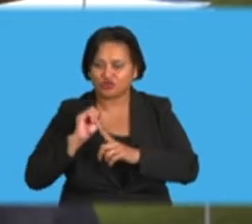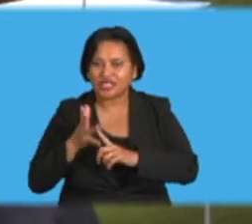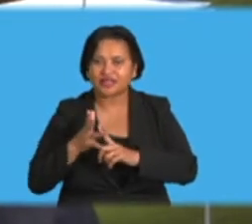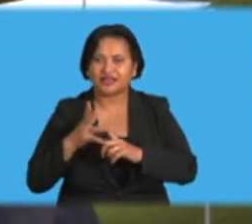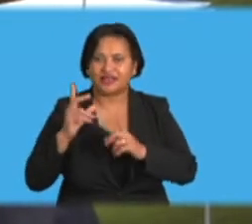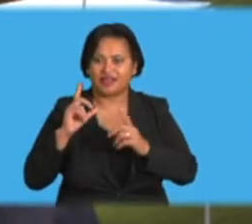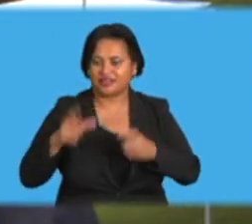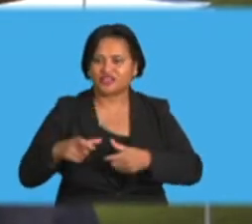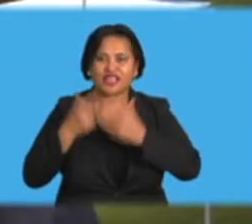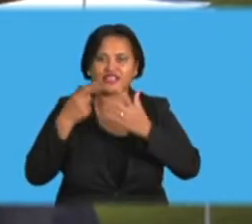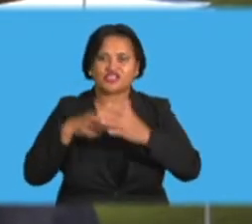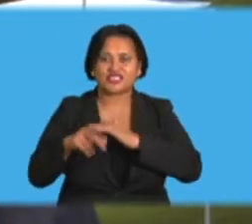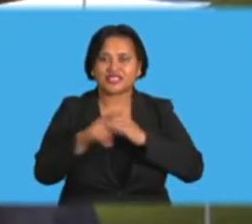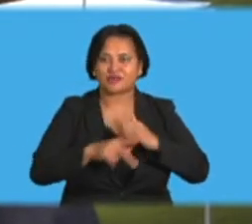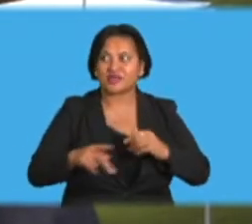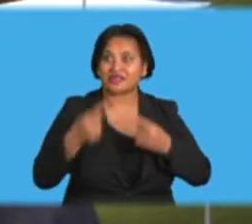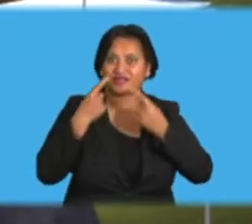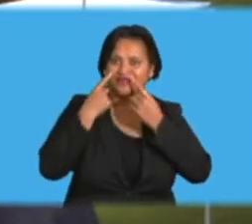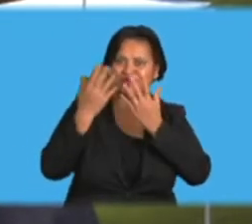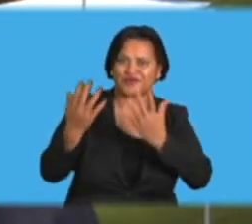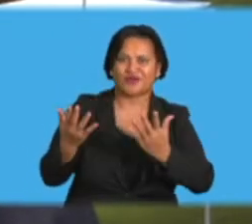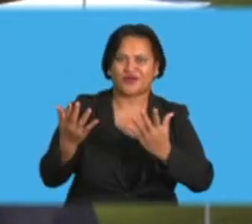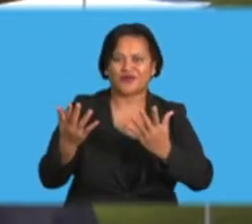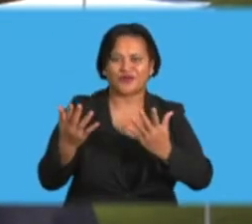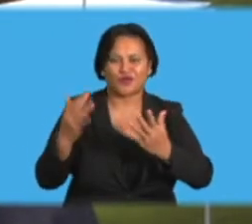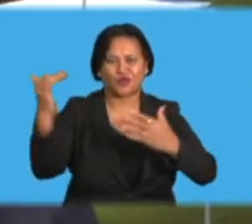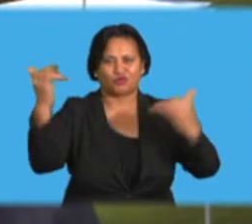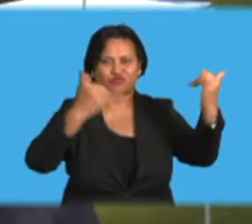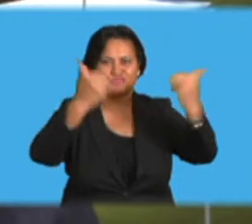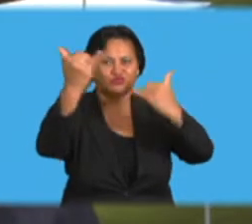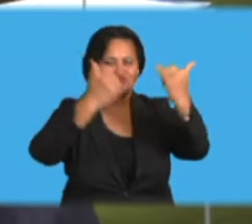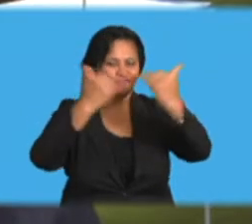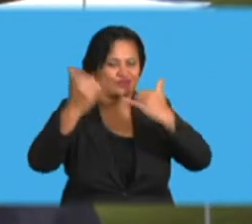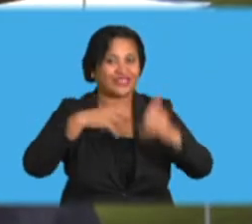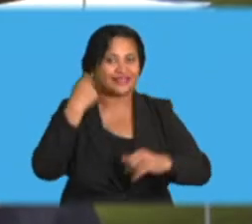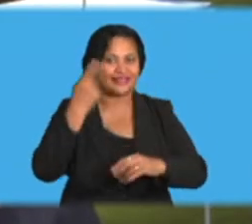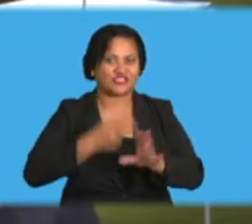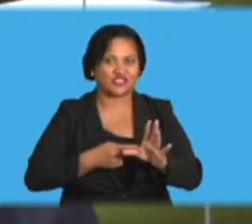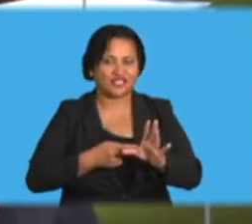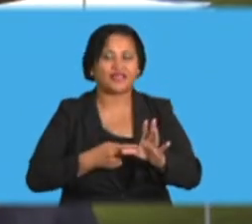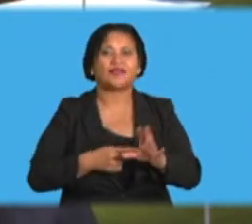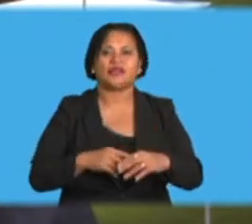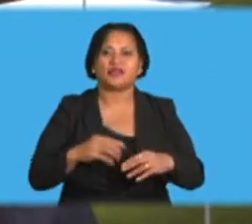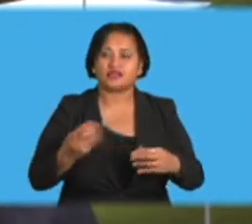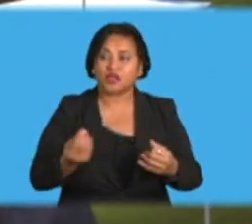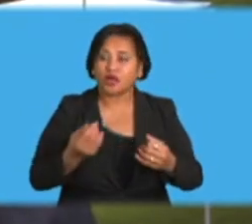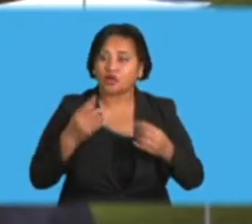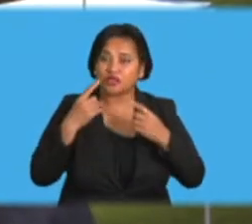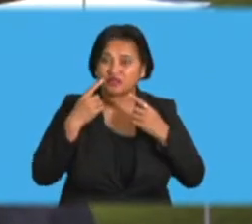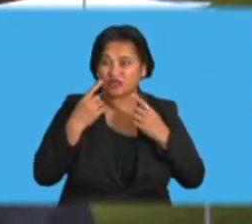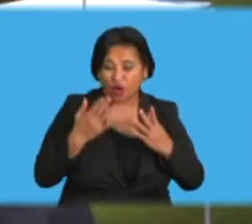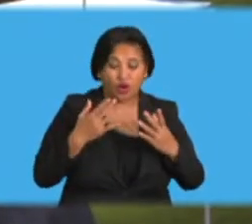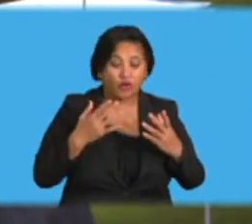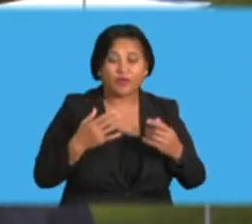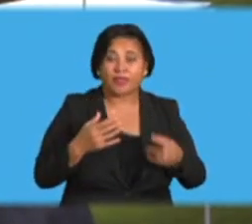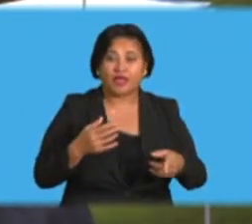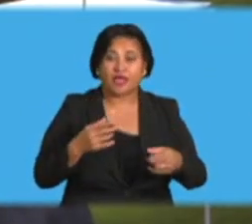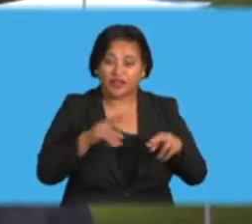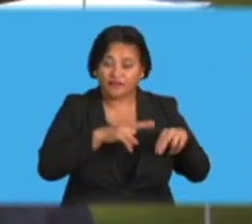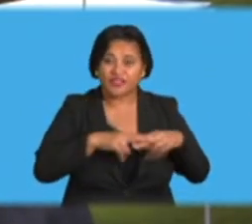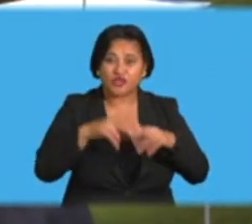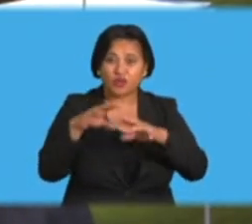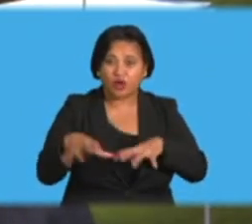in the Pacific. So, Madam Speaker, what we have said to the other Pacific Island countries, that while Fiji will be physically hosting the meeting, we want to see it